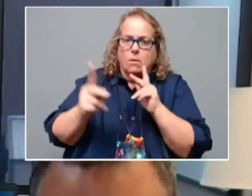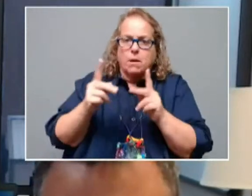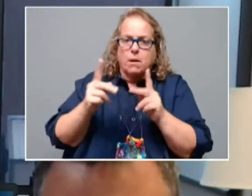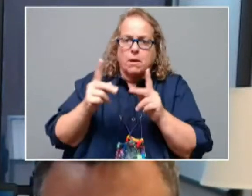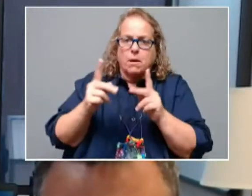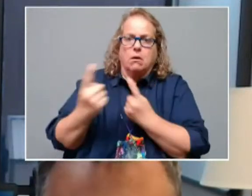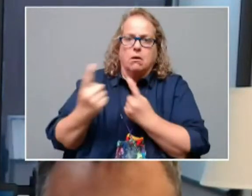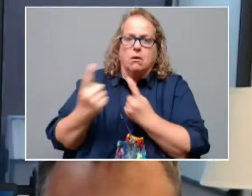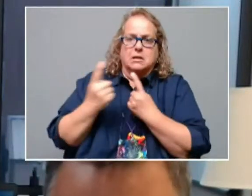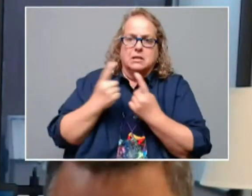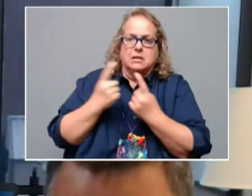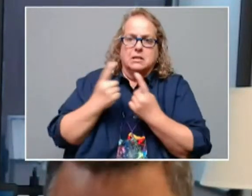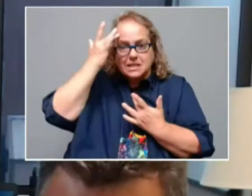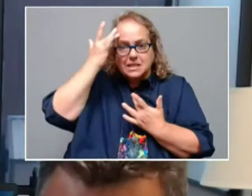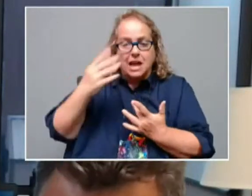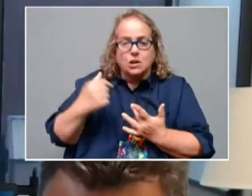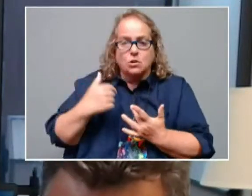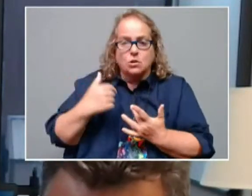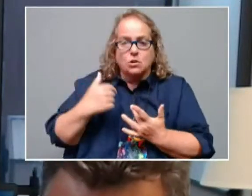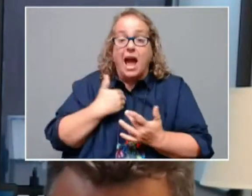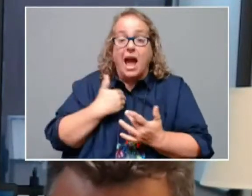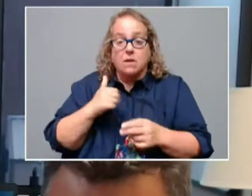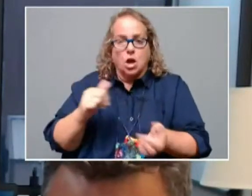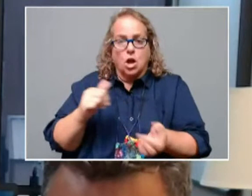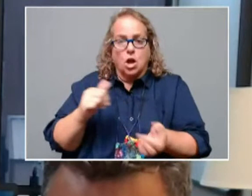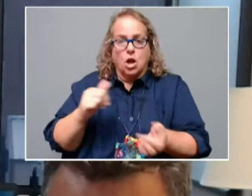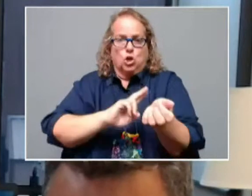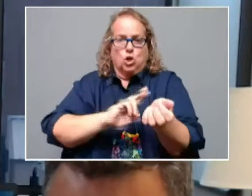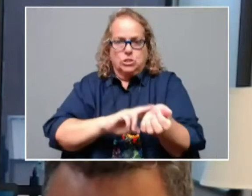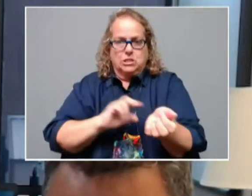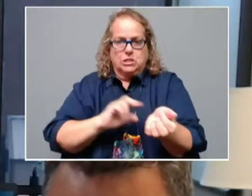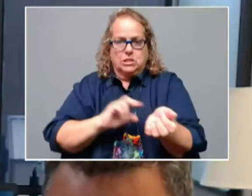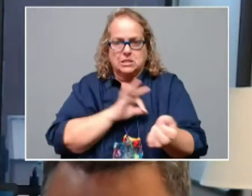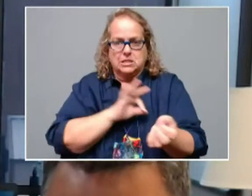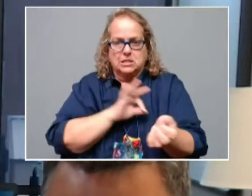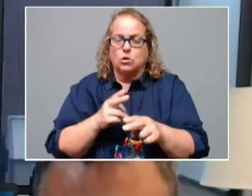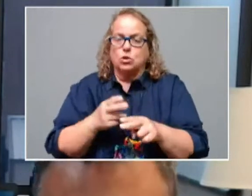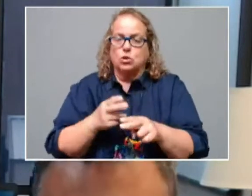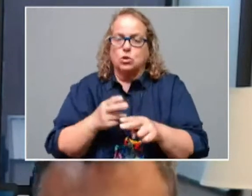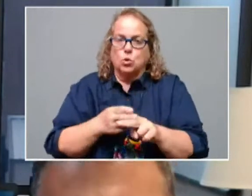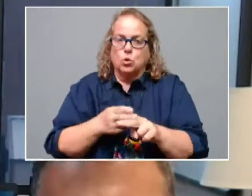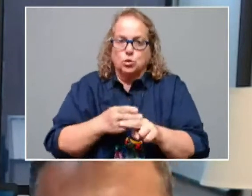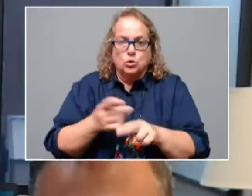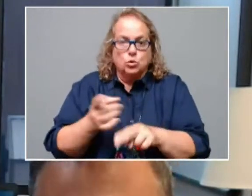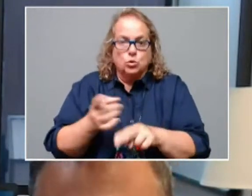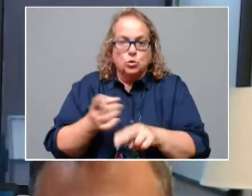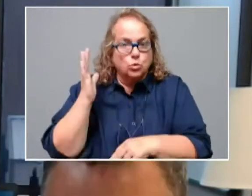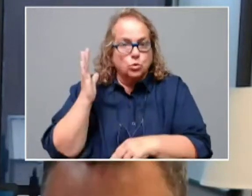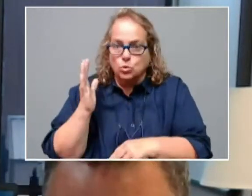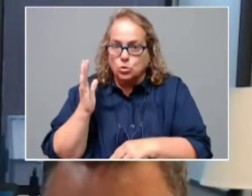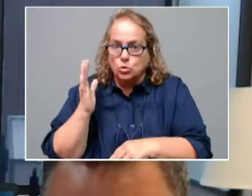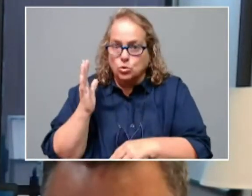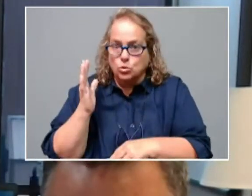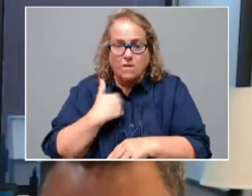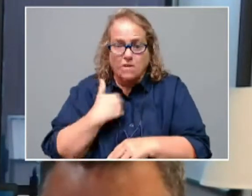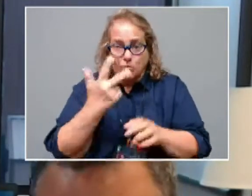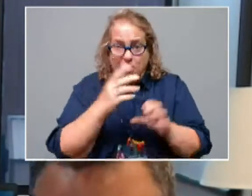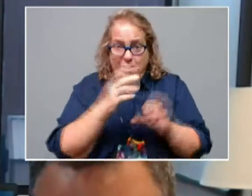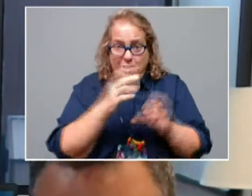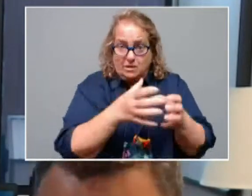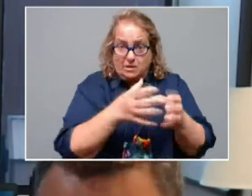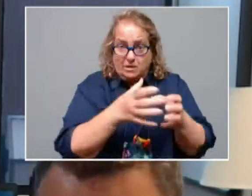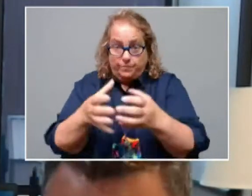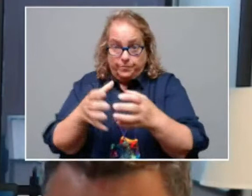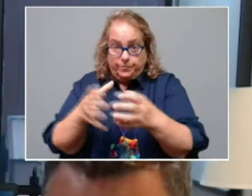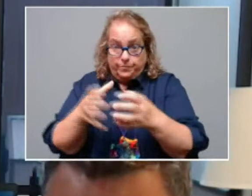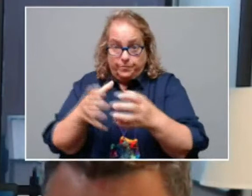very critical nursing staff shortage. We have three divisions or sections in our incident